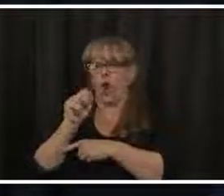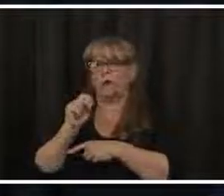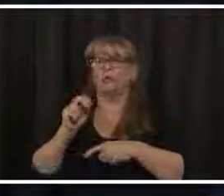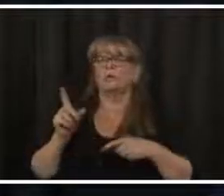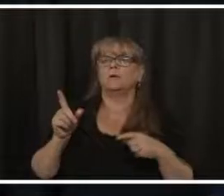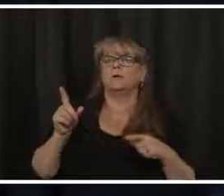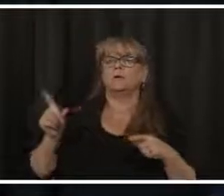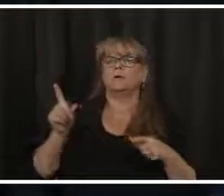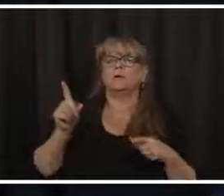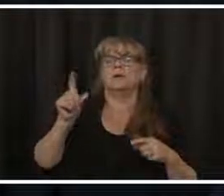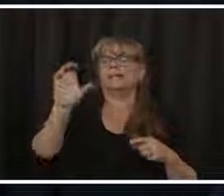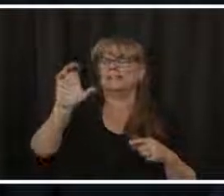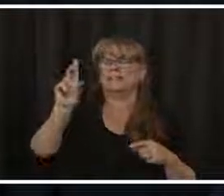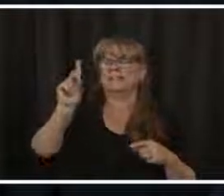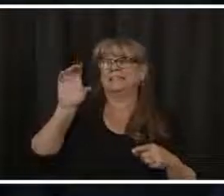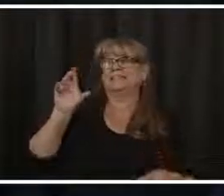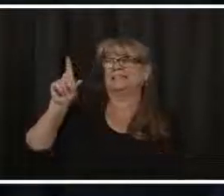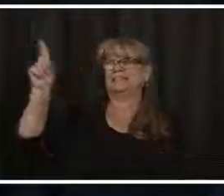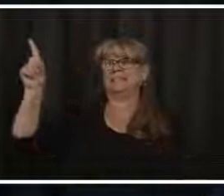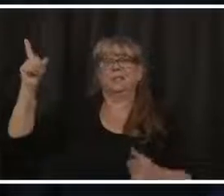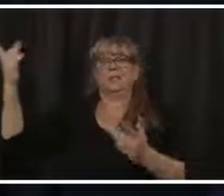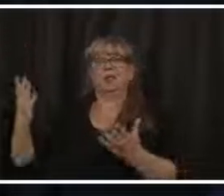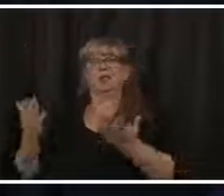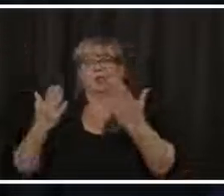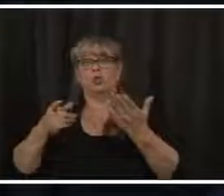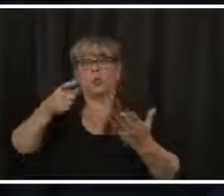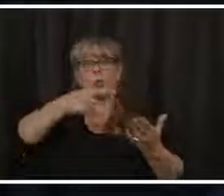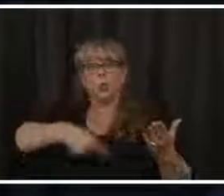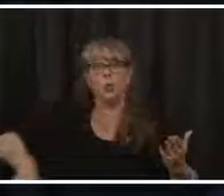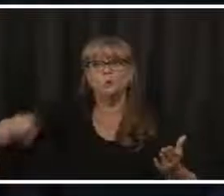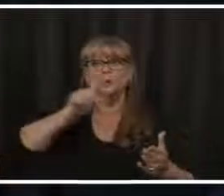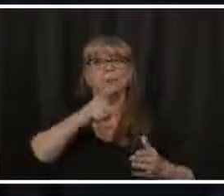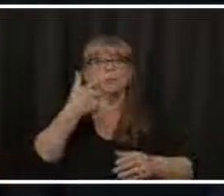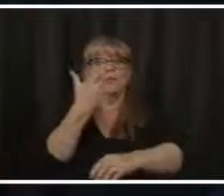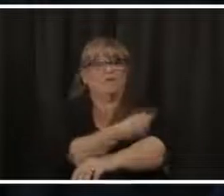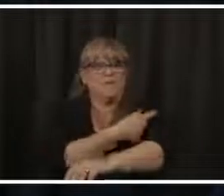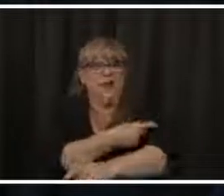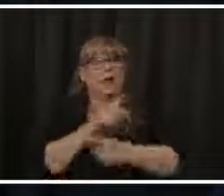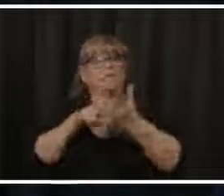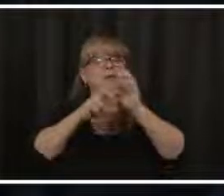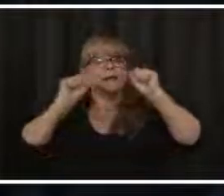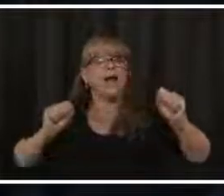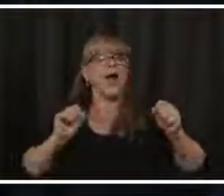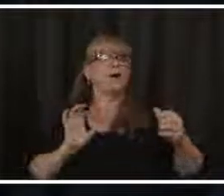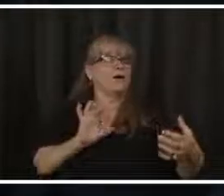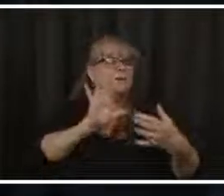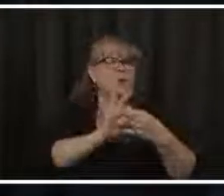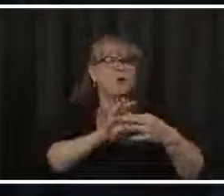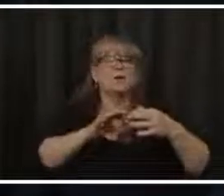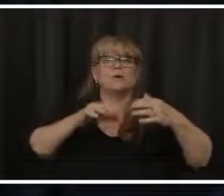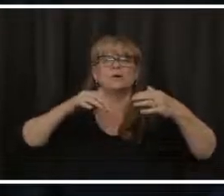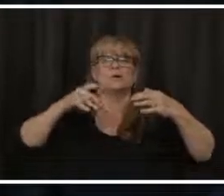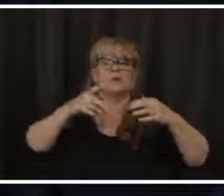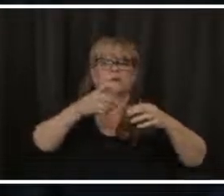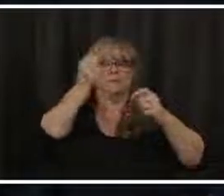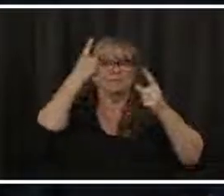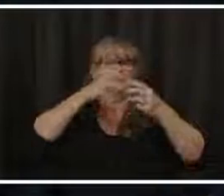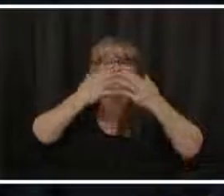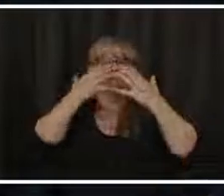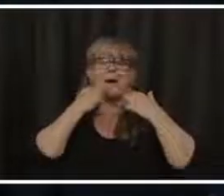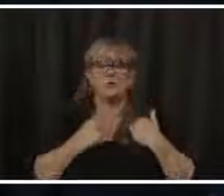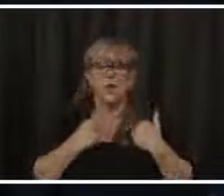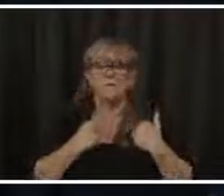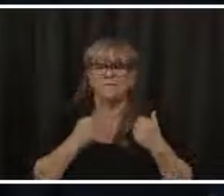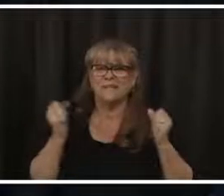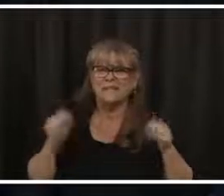they can participate in more activities, maskless, and be around other people. Is that guidance you support and want to see in Colorado?